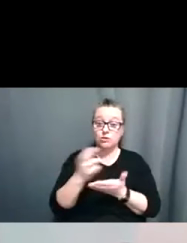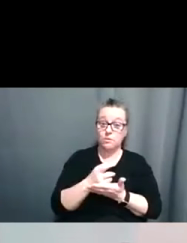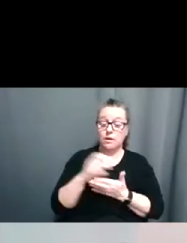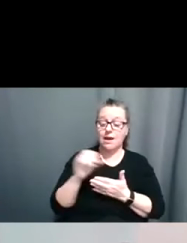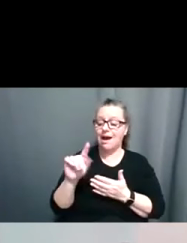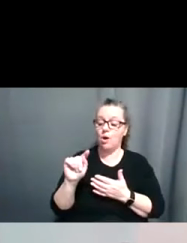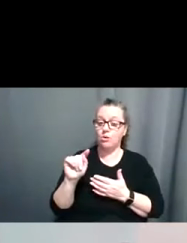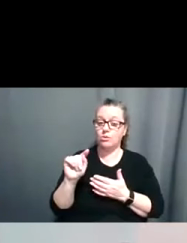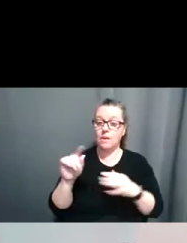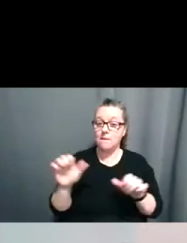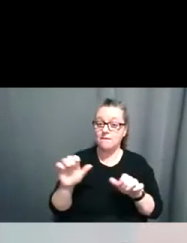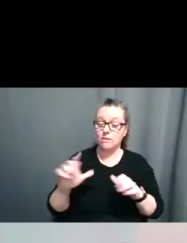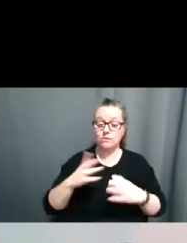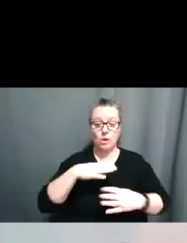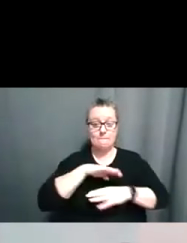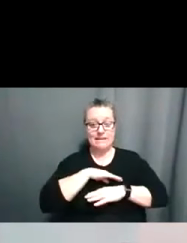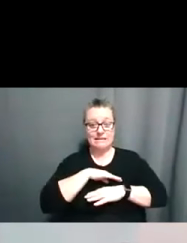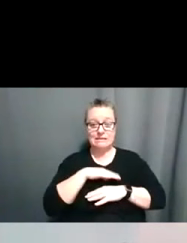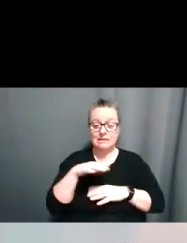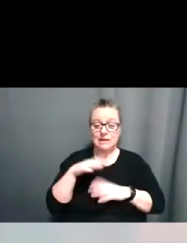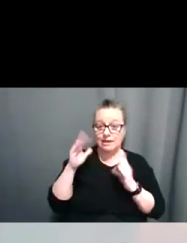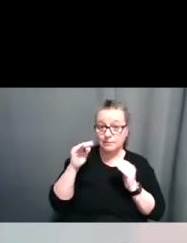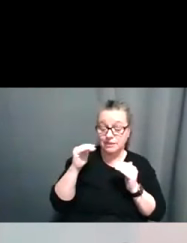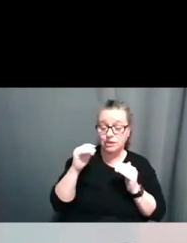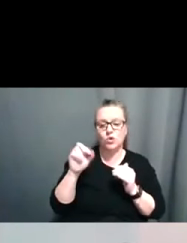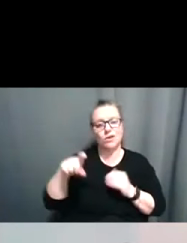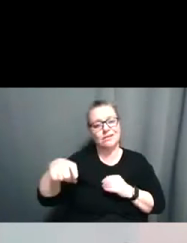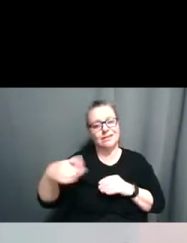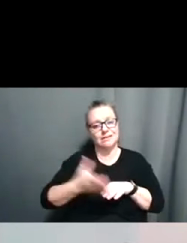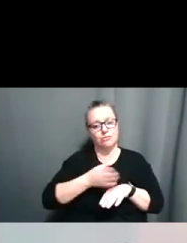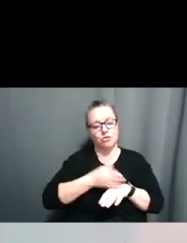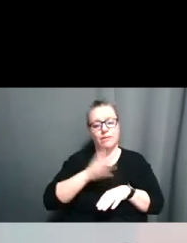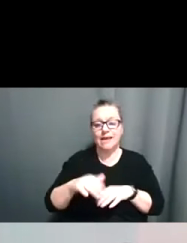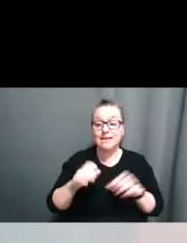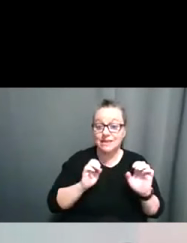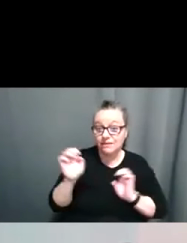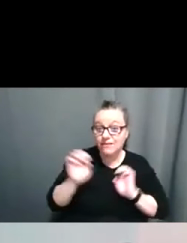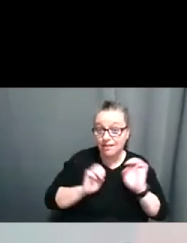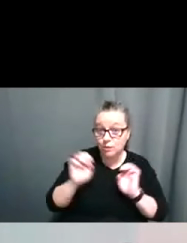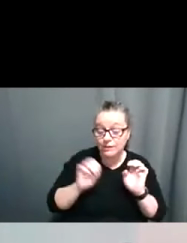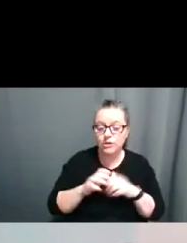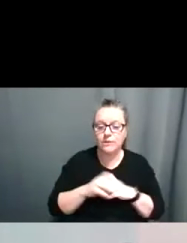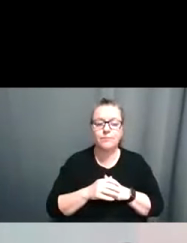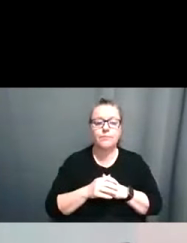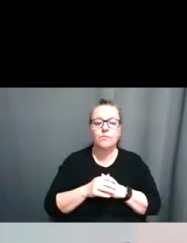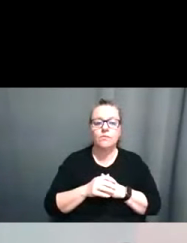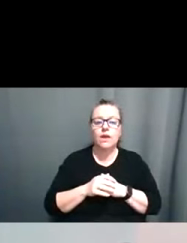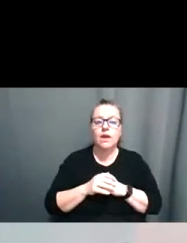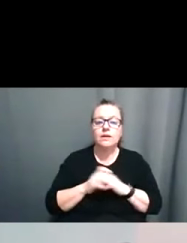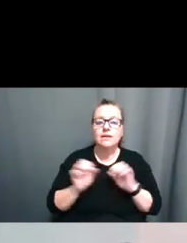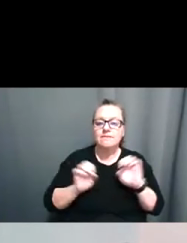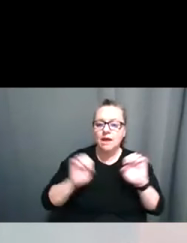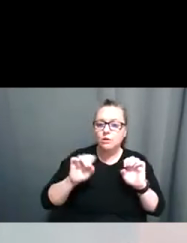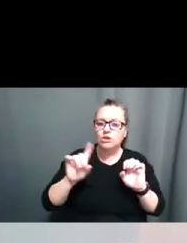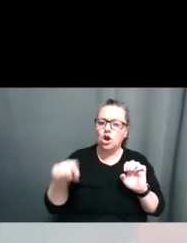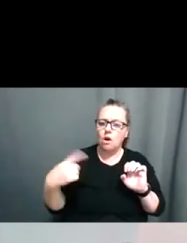or meet expectations or needs improvement, is an evaluation. Evaluations are always in some respect